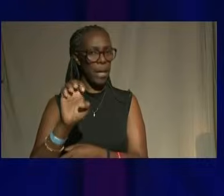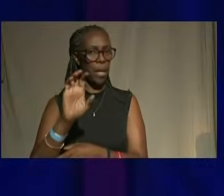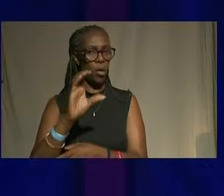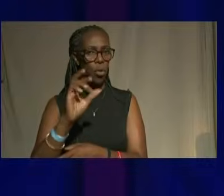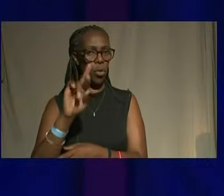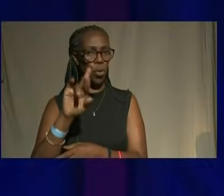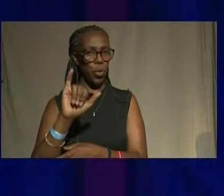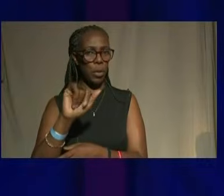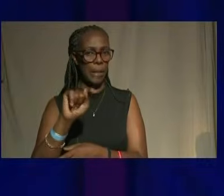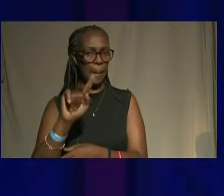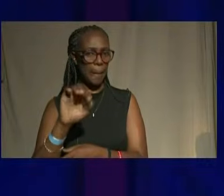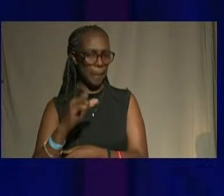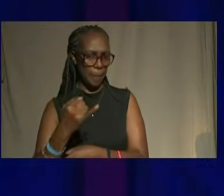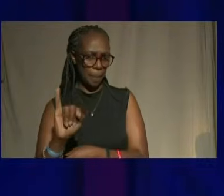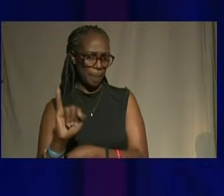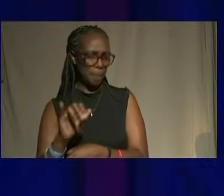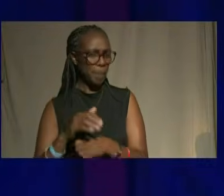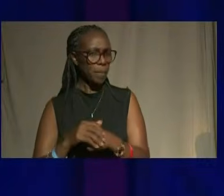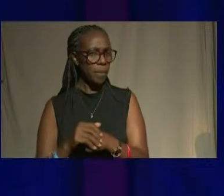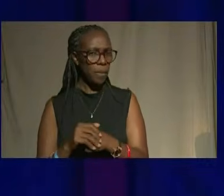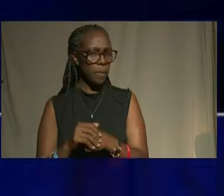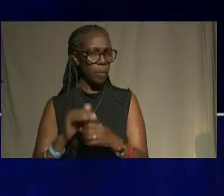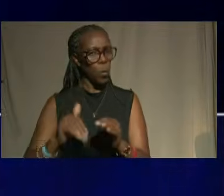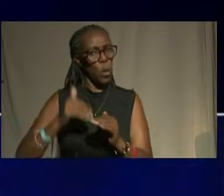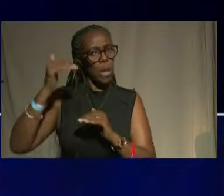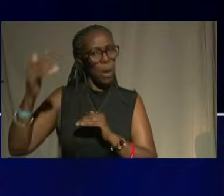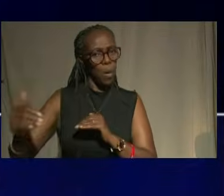outside of the Ministry of Finance and the Public Service,